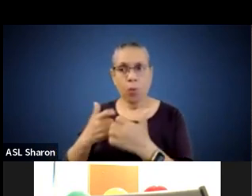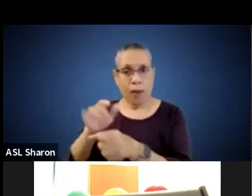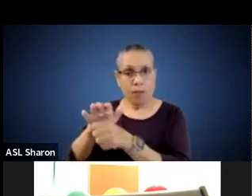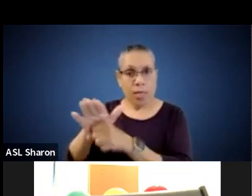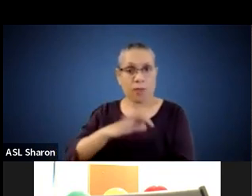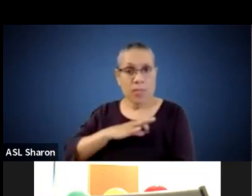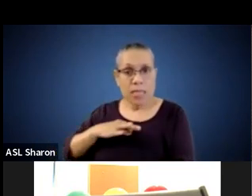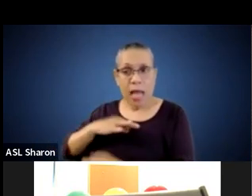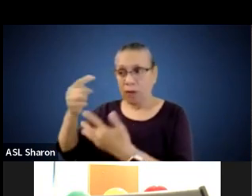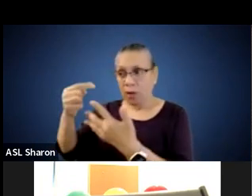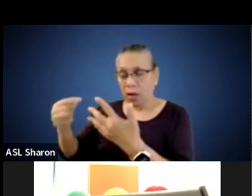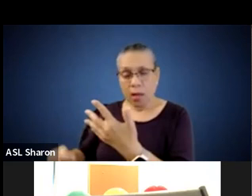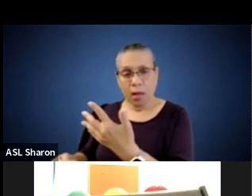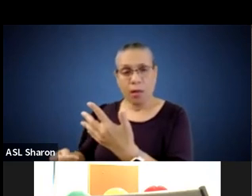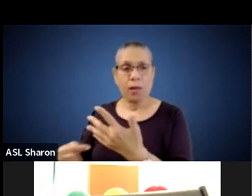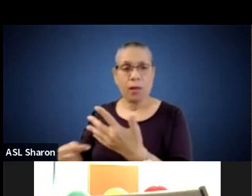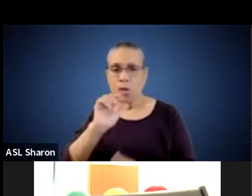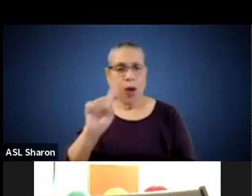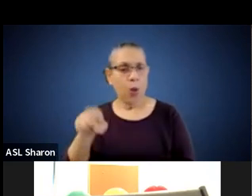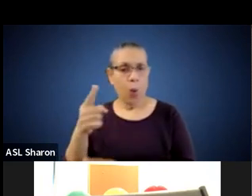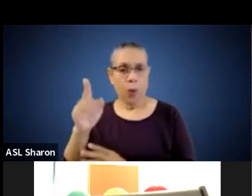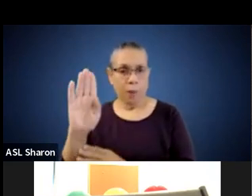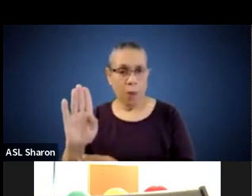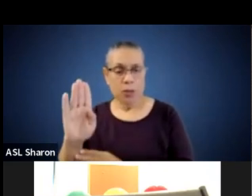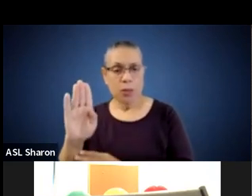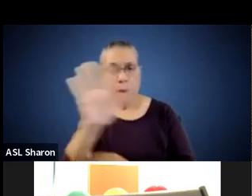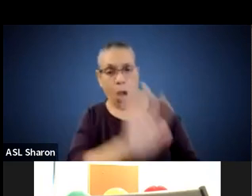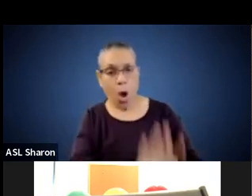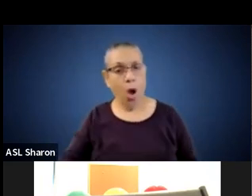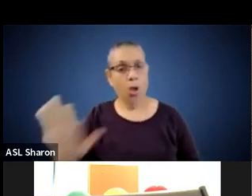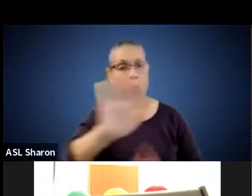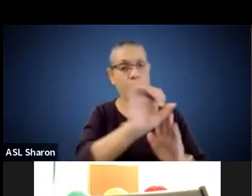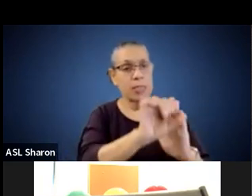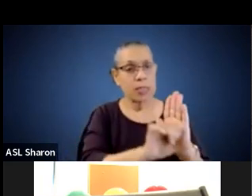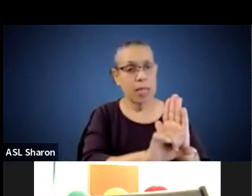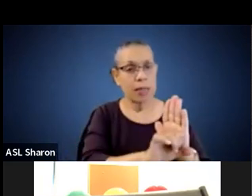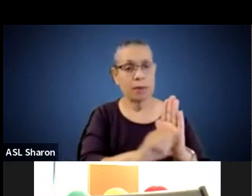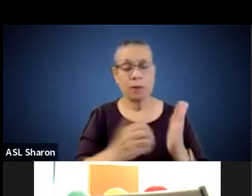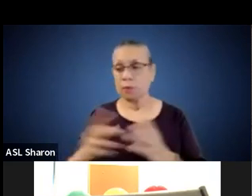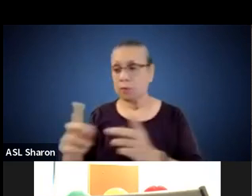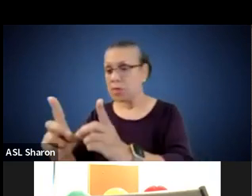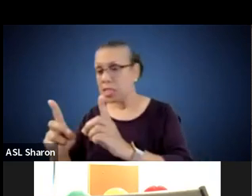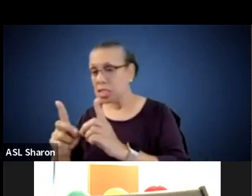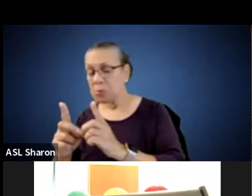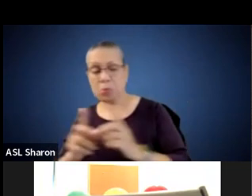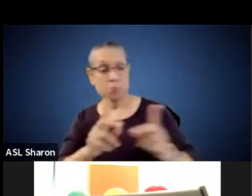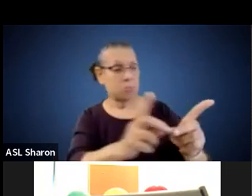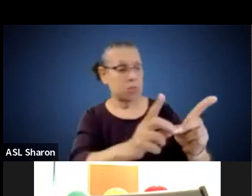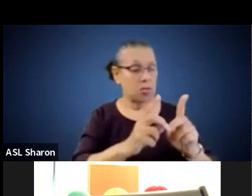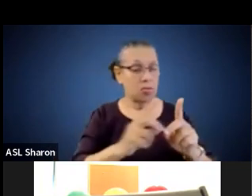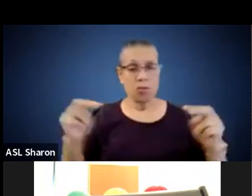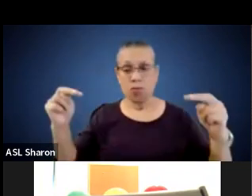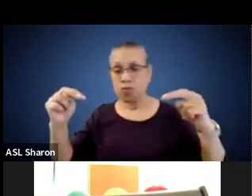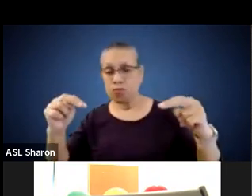districts are grappling with across the state and across the country and and different districts have different strategies of how they're going to deal with next